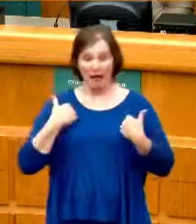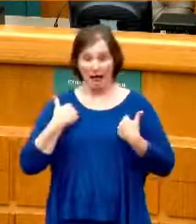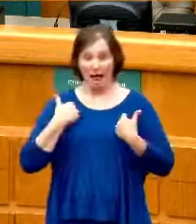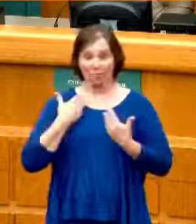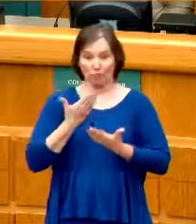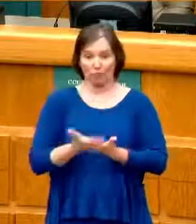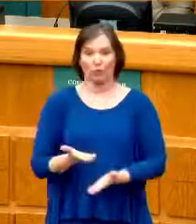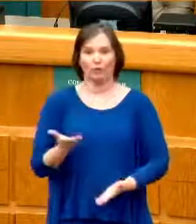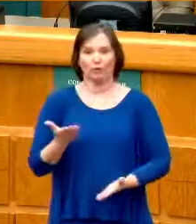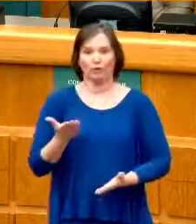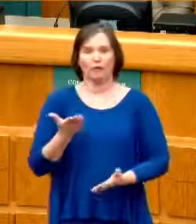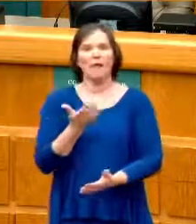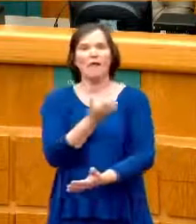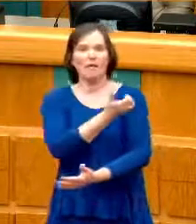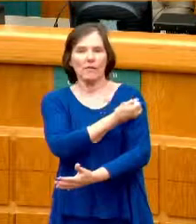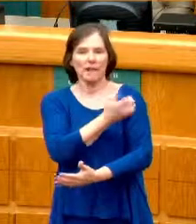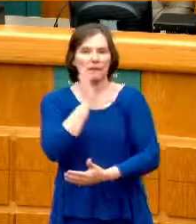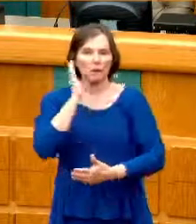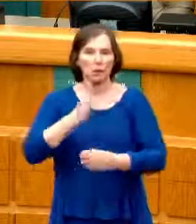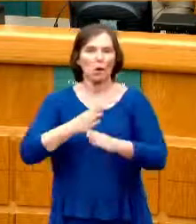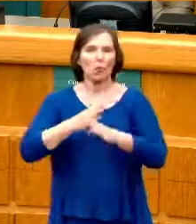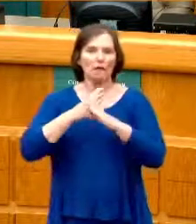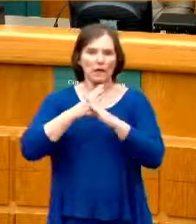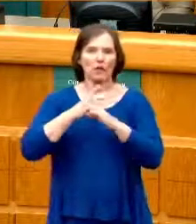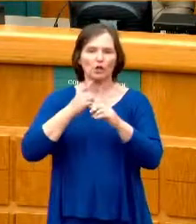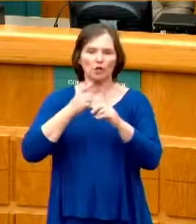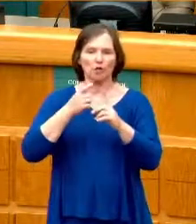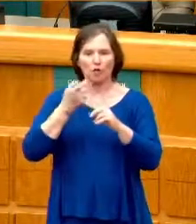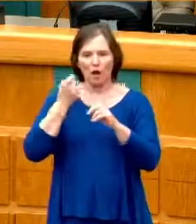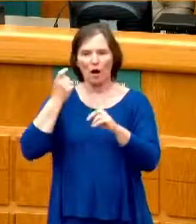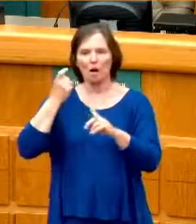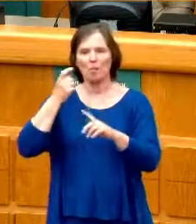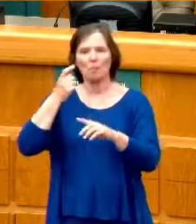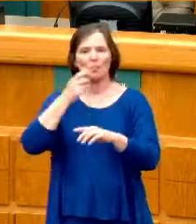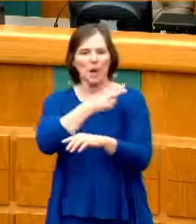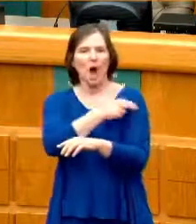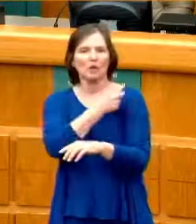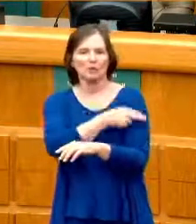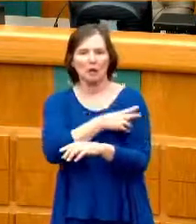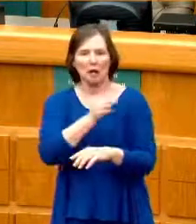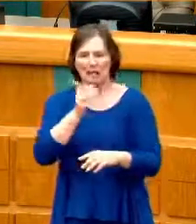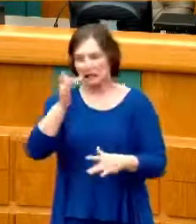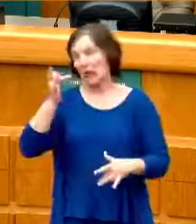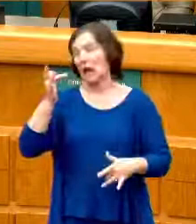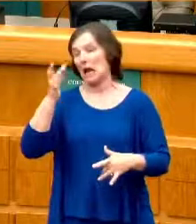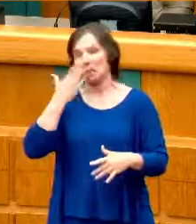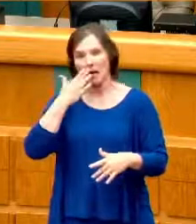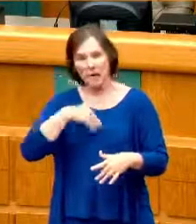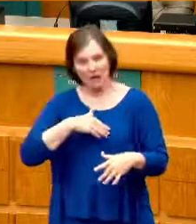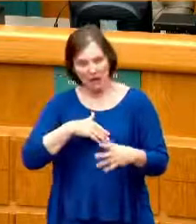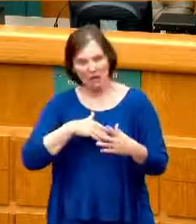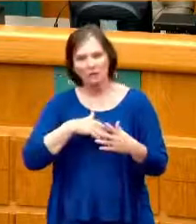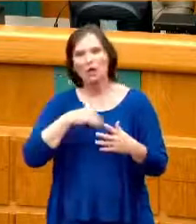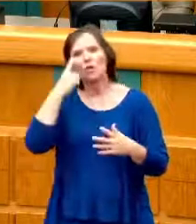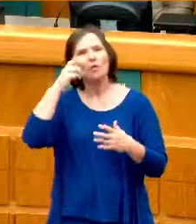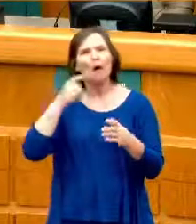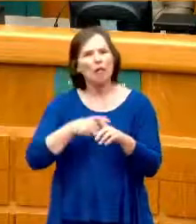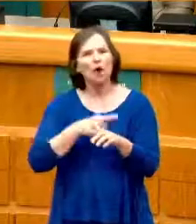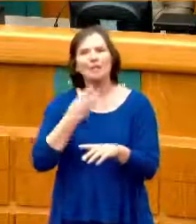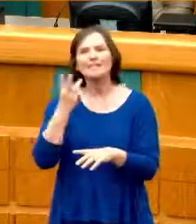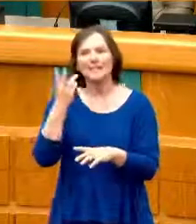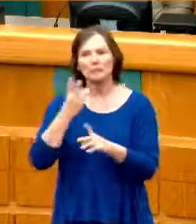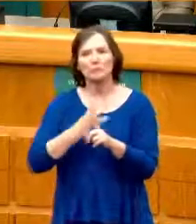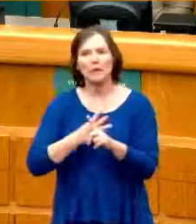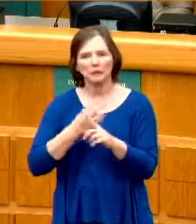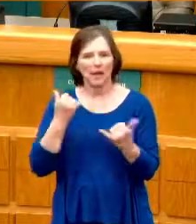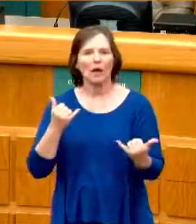vaccines protect you against severe illness and hospitalizations. So that's really good news. And as we learn more and that time extends, we'll let